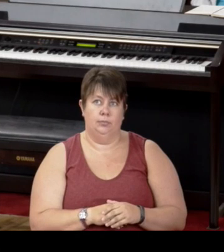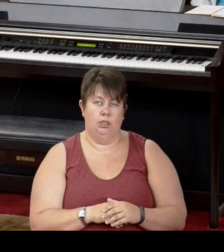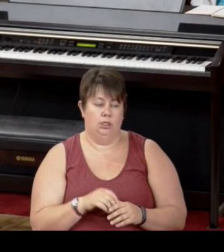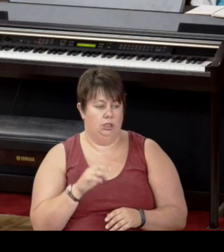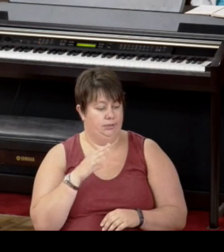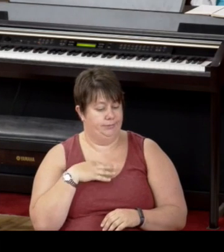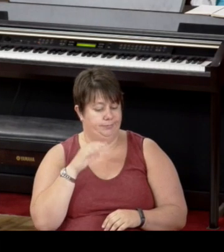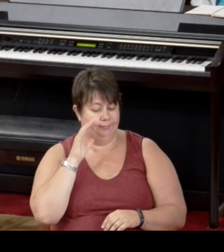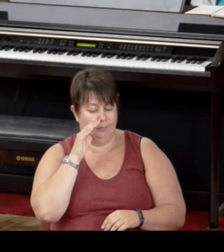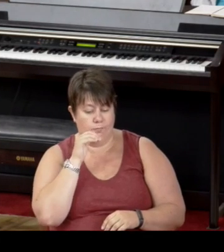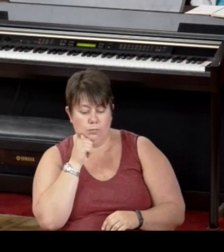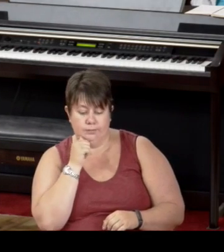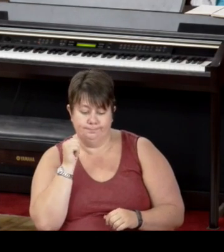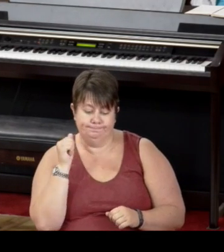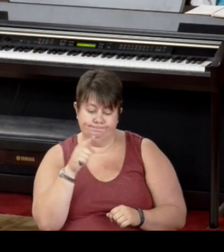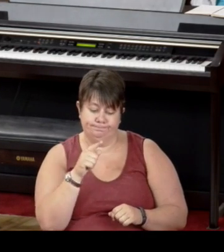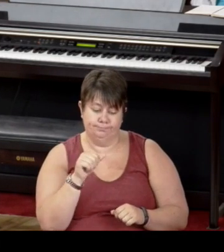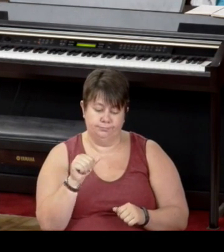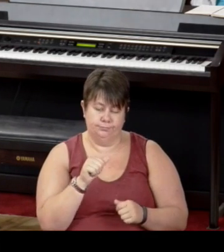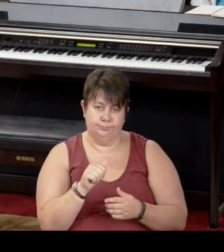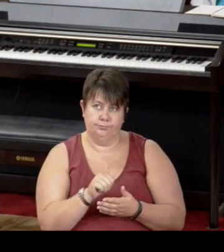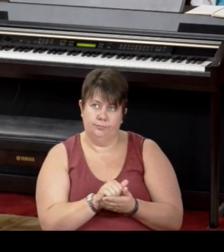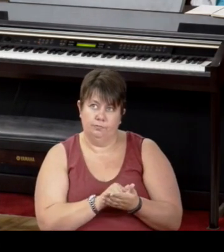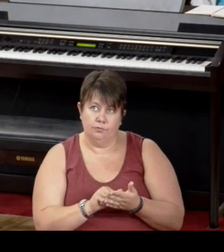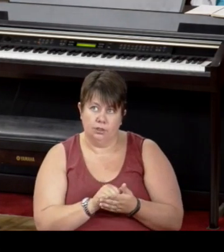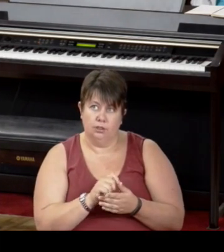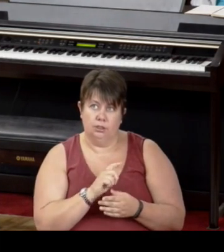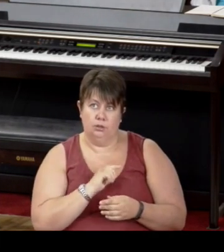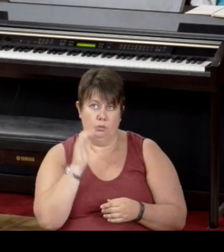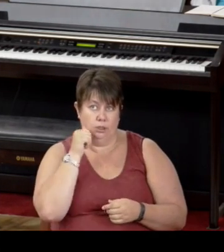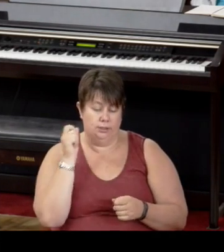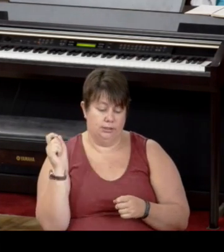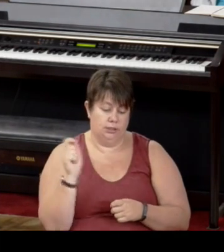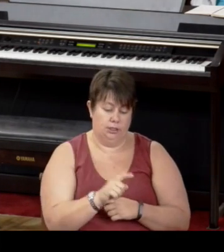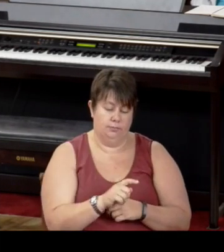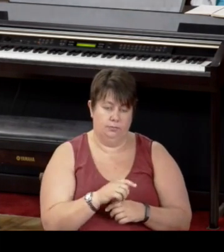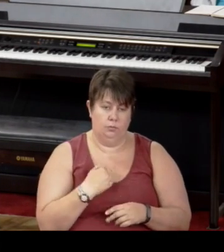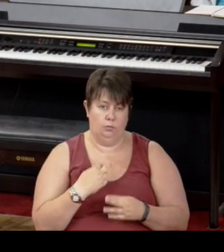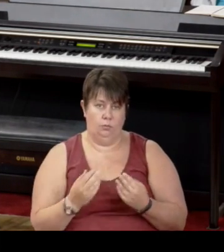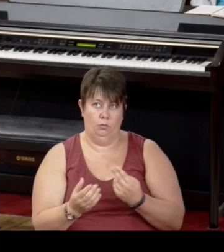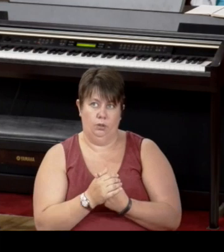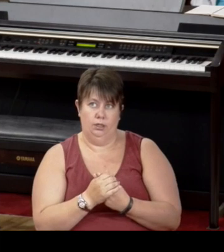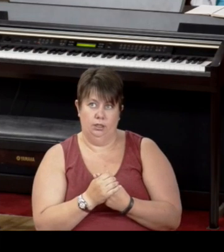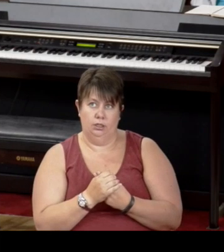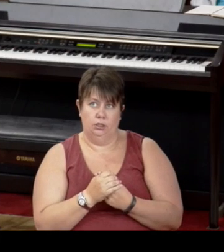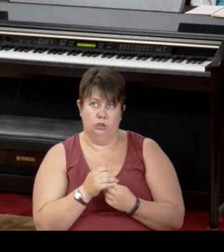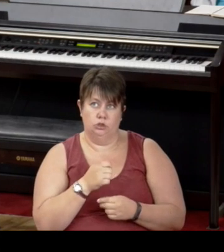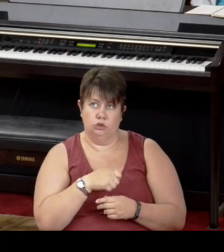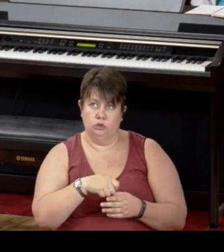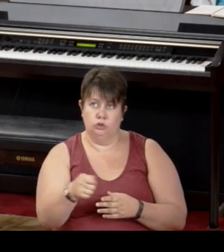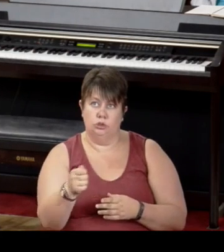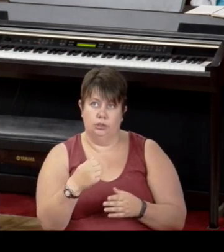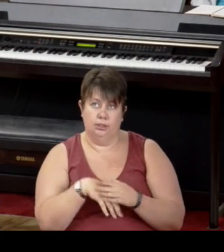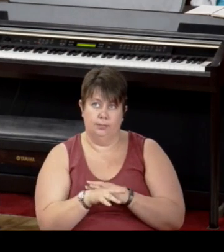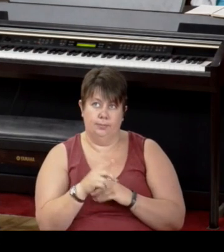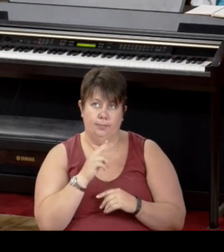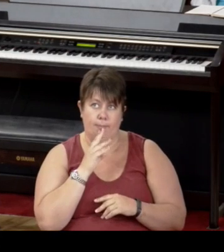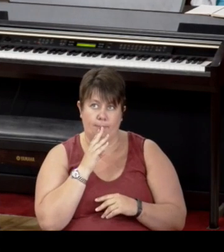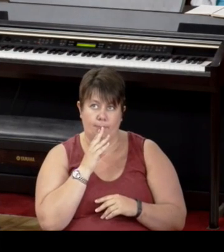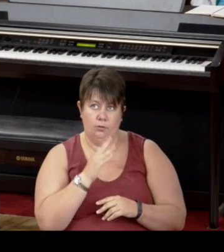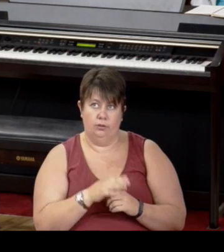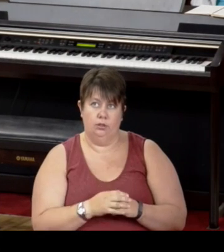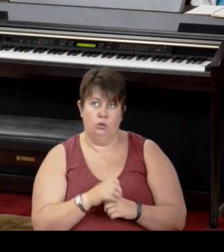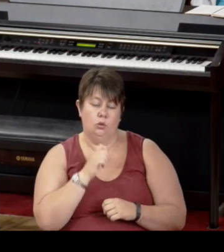I will soon come to you and will fight against them with the sword of my mouth. Whoever